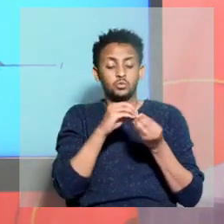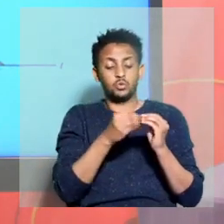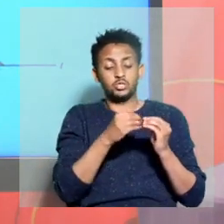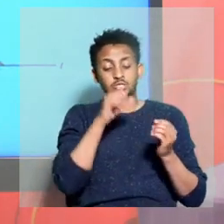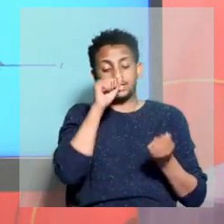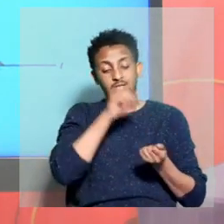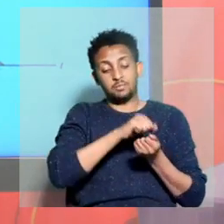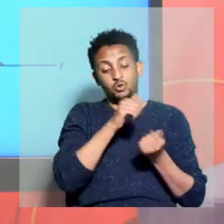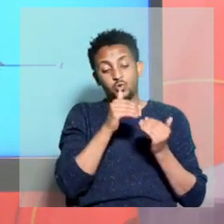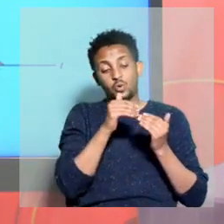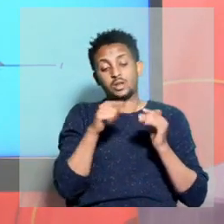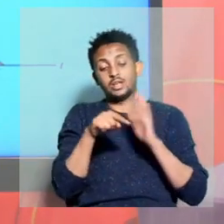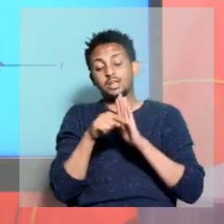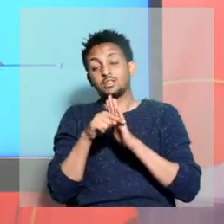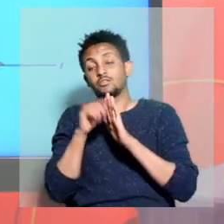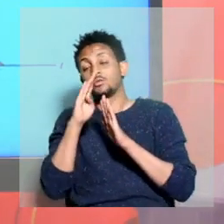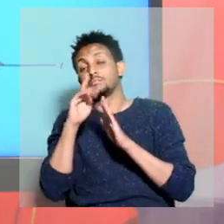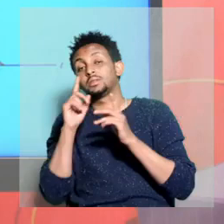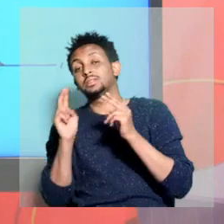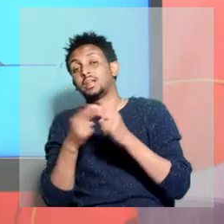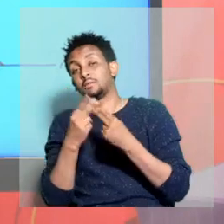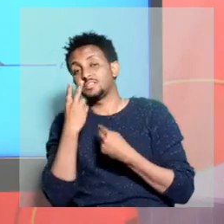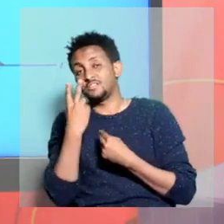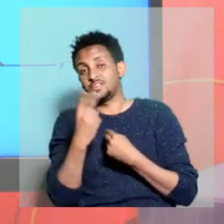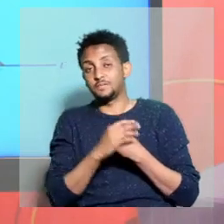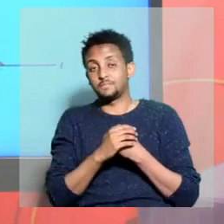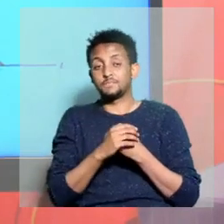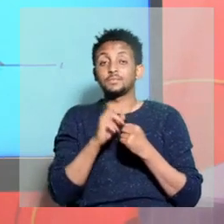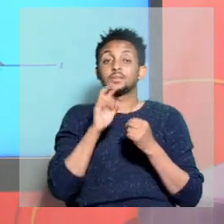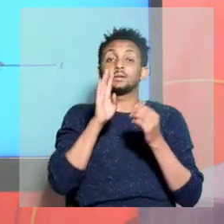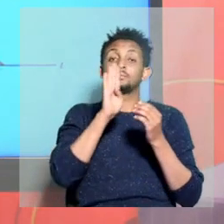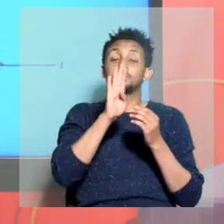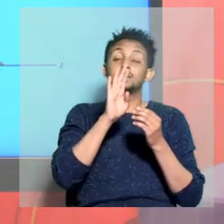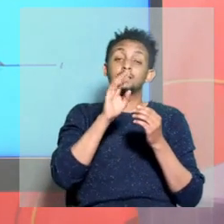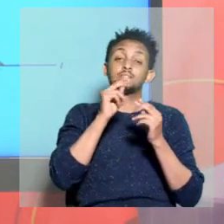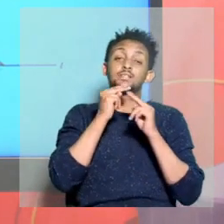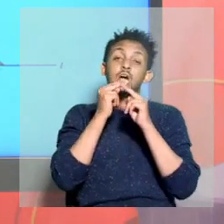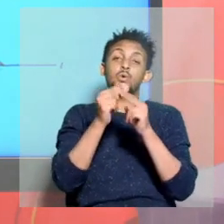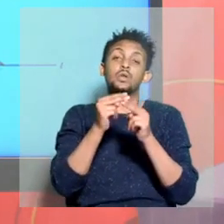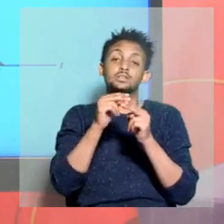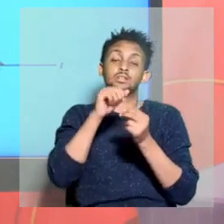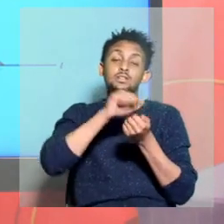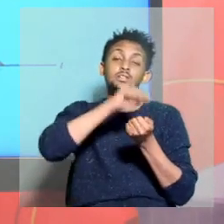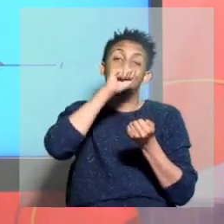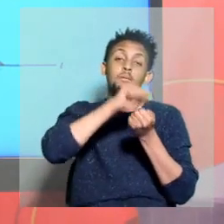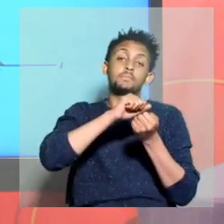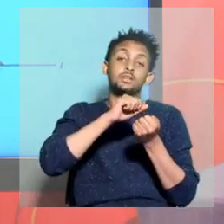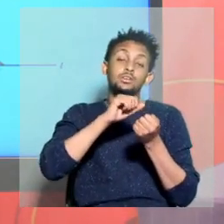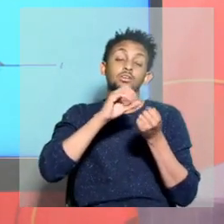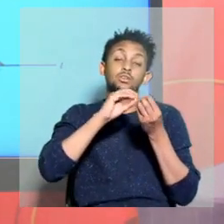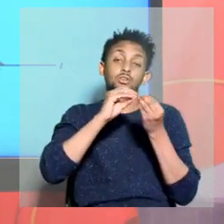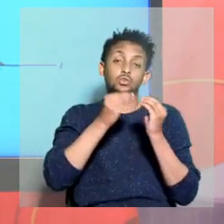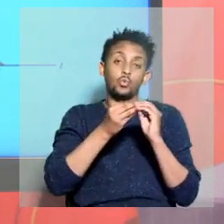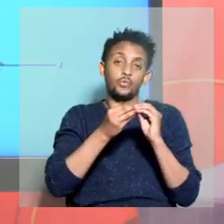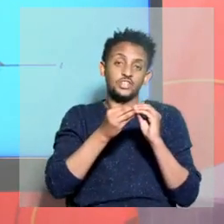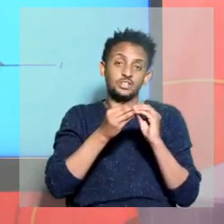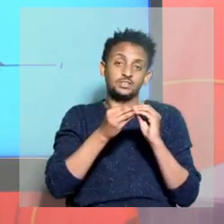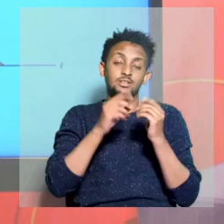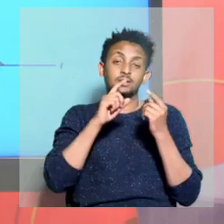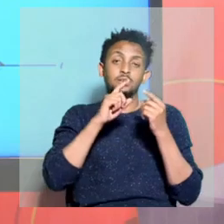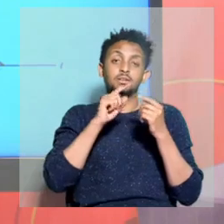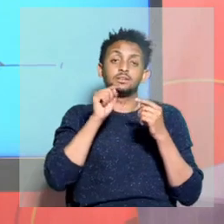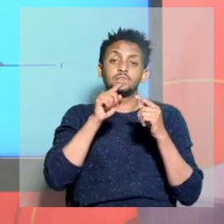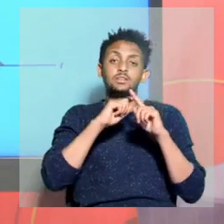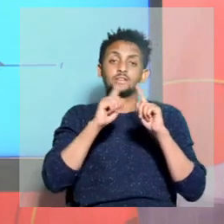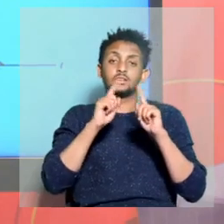the damping force is equal to the negative of B times V, where B is known to be damping coefficient of the medium. Actually, for different medium,